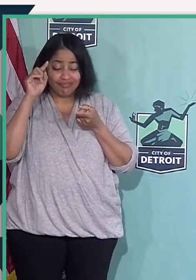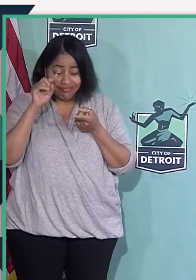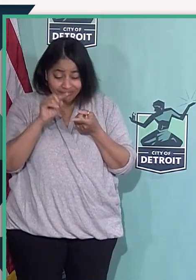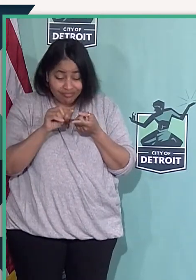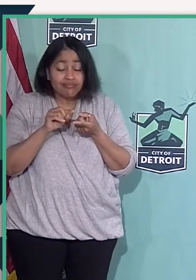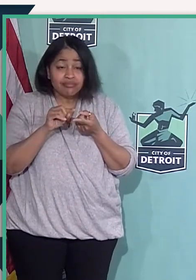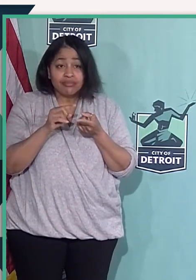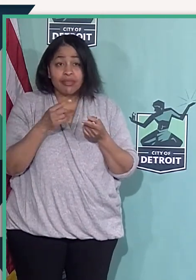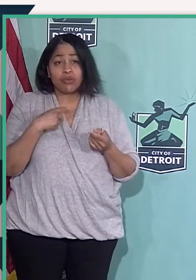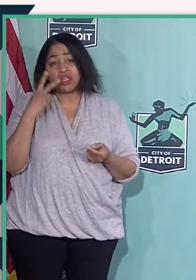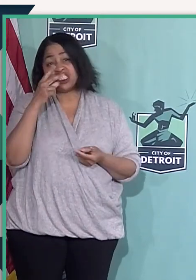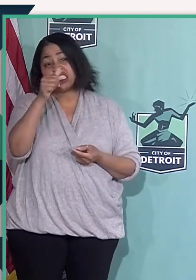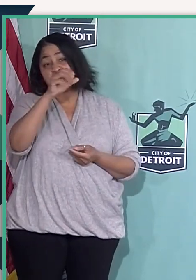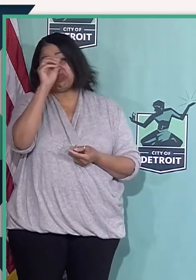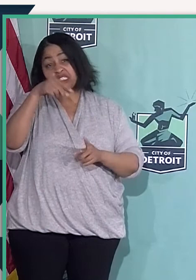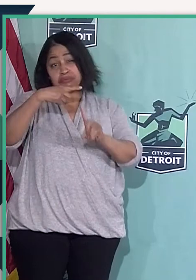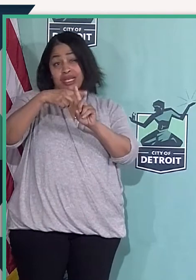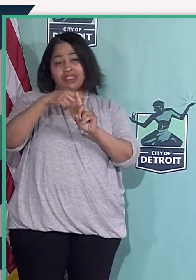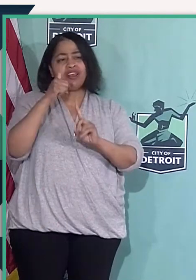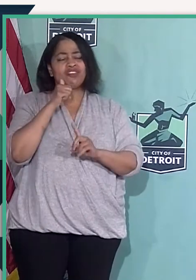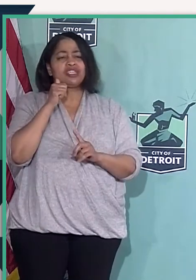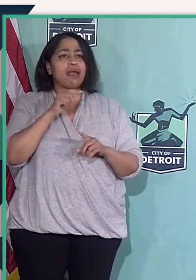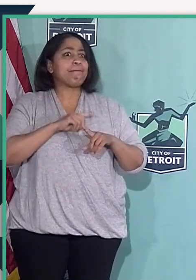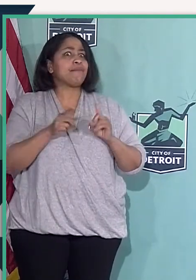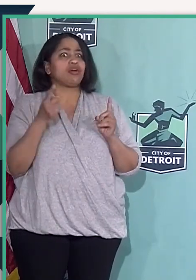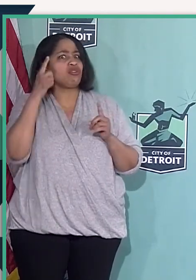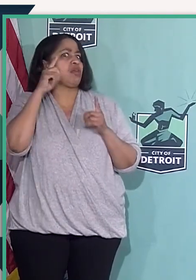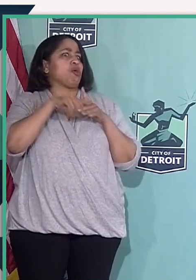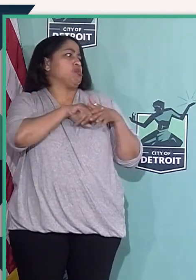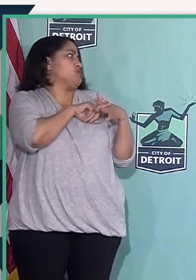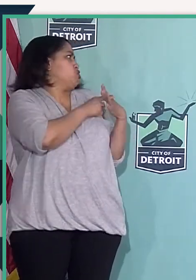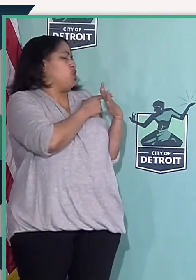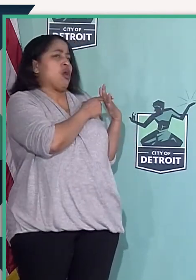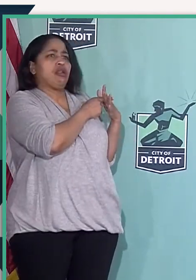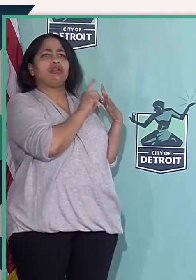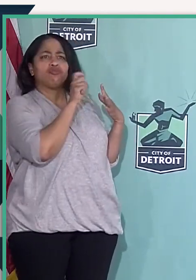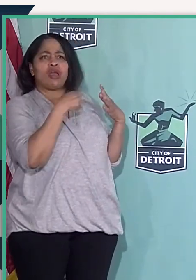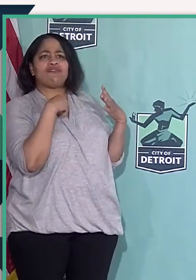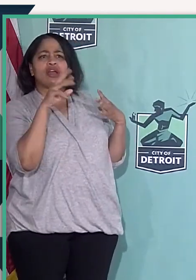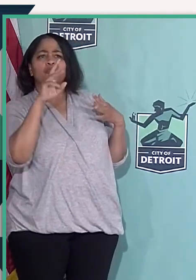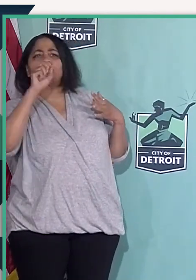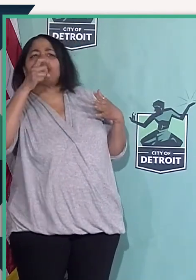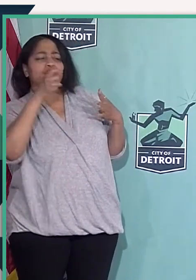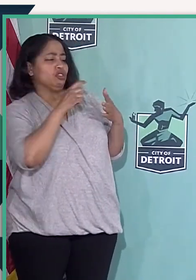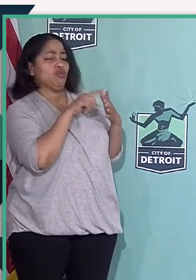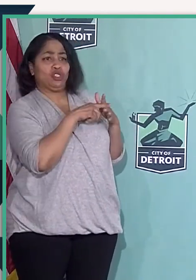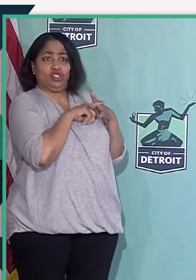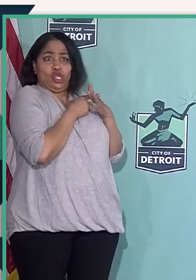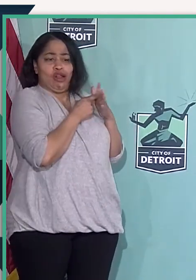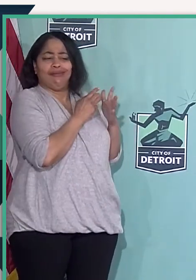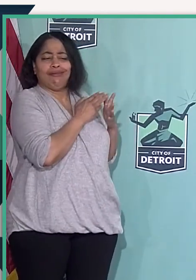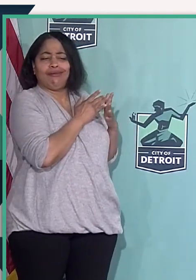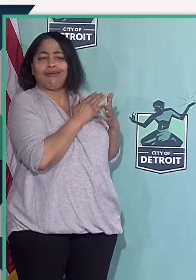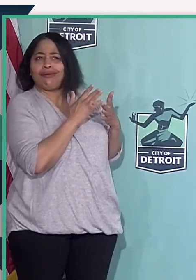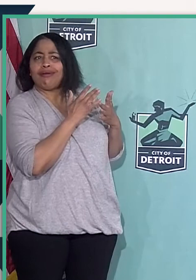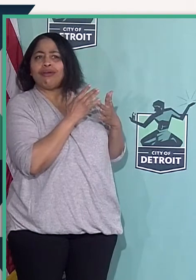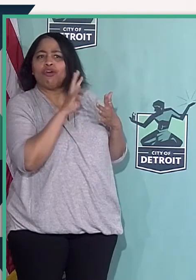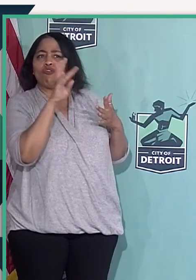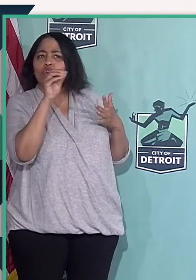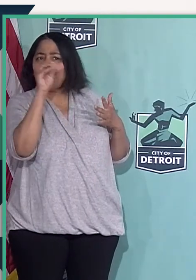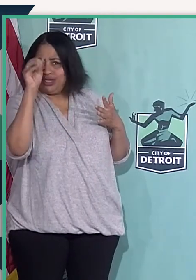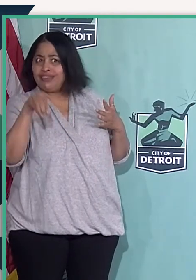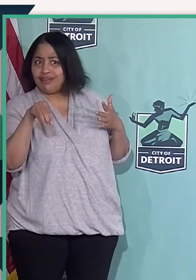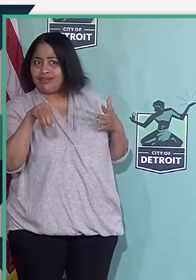10% positive a day, but if you think about when we started, you have to have a prescription when we started. So we were running around